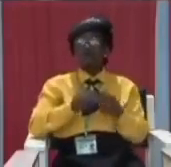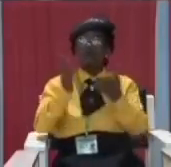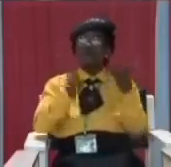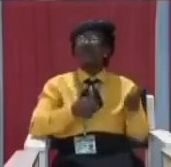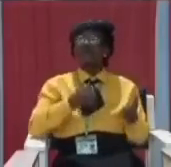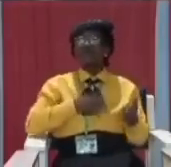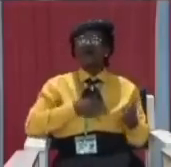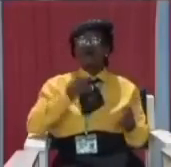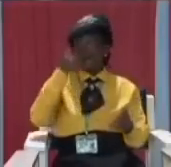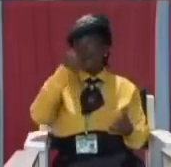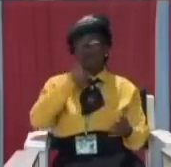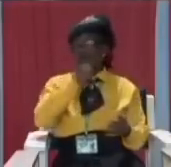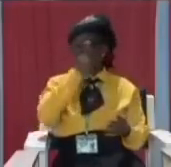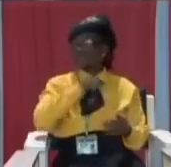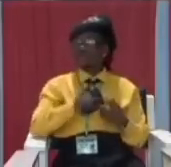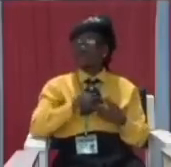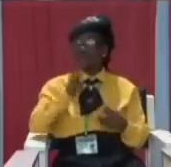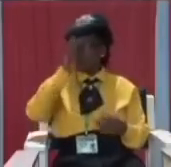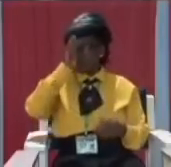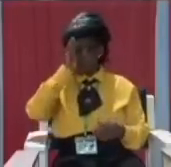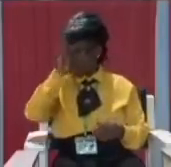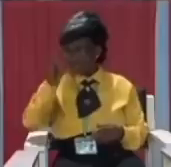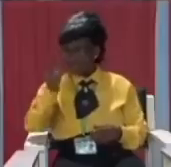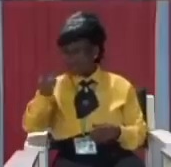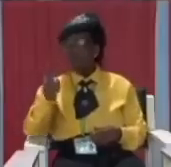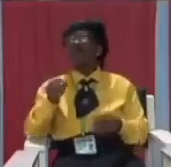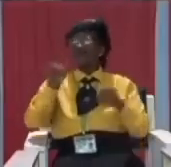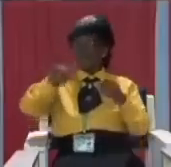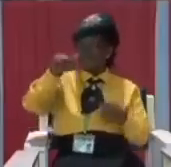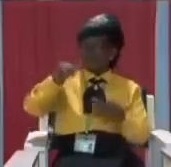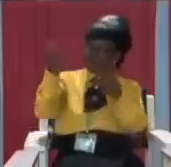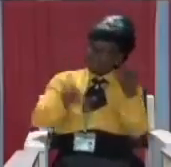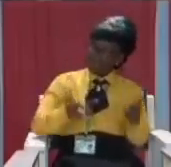good, bring them. I've not seen them for a long time.